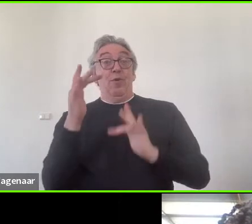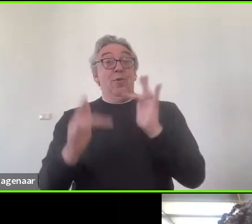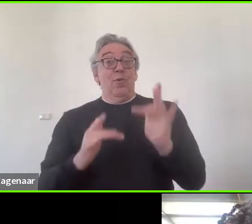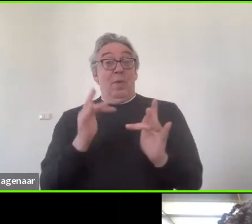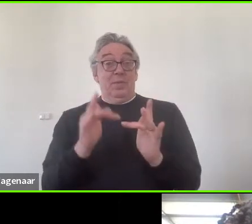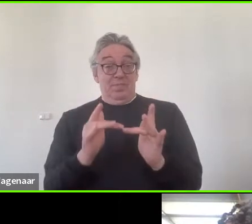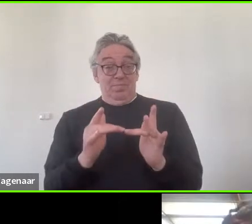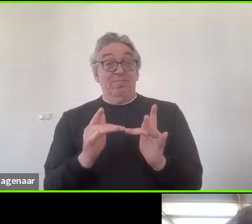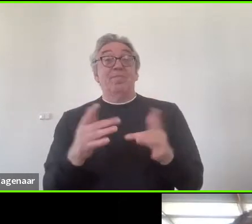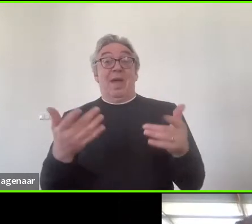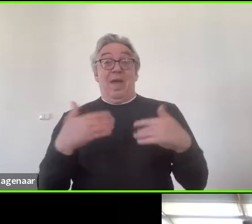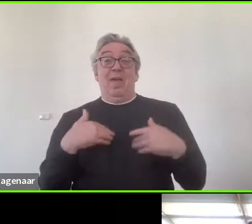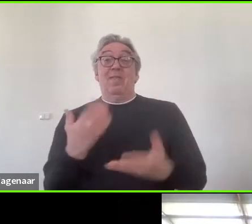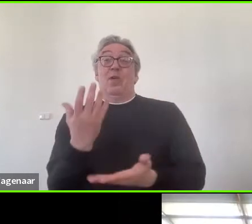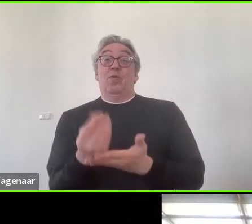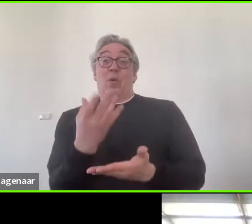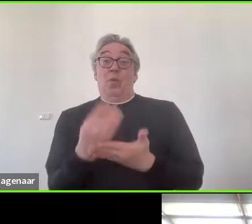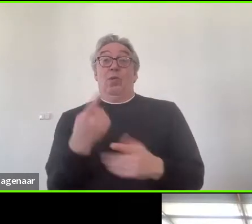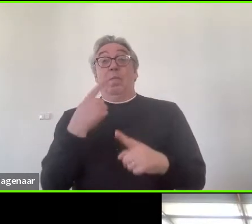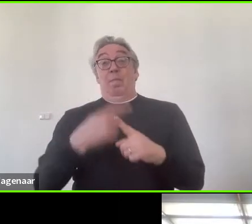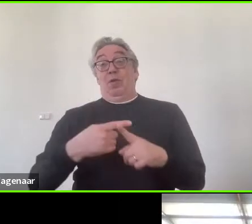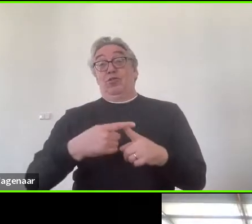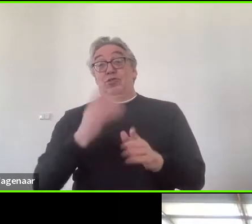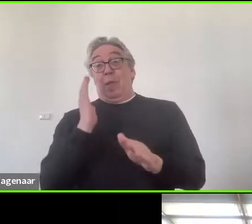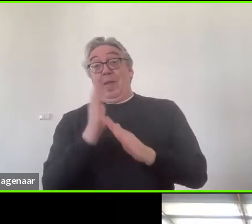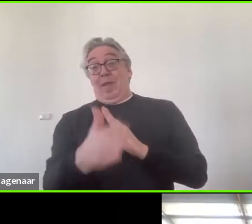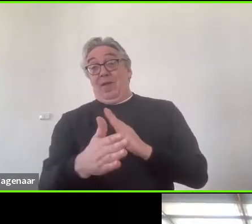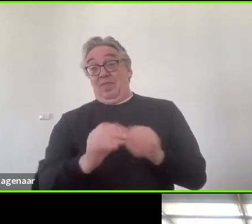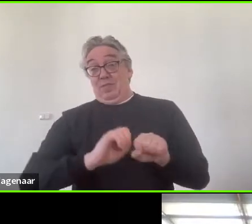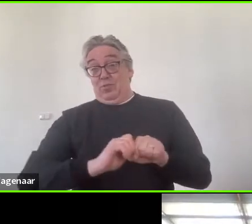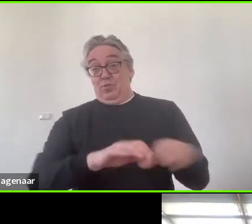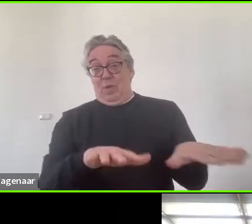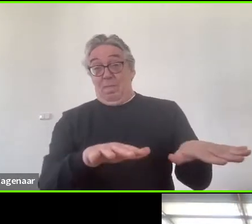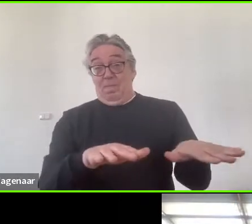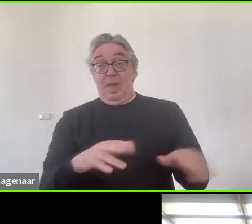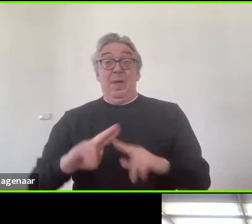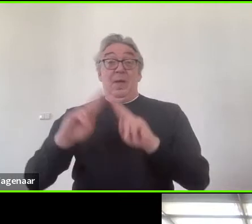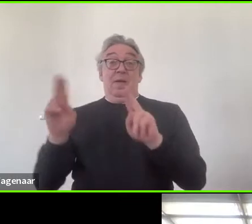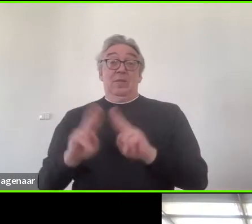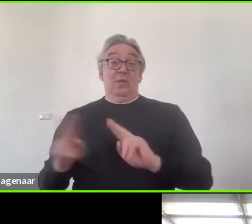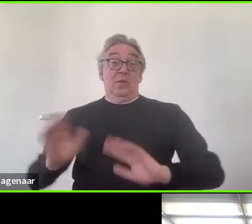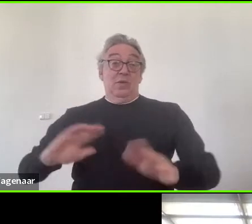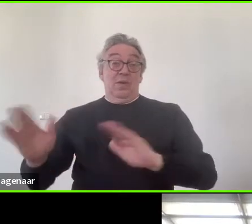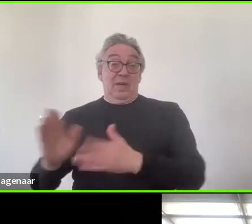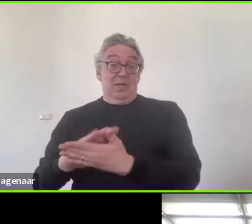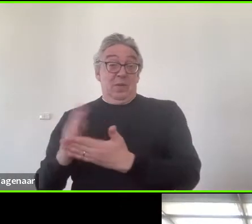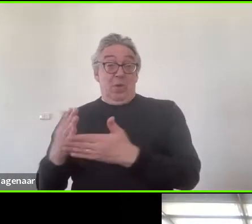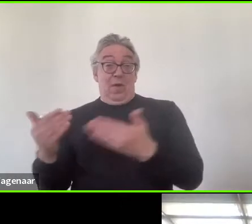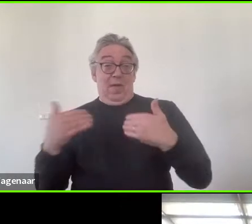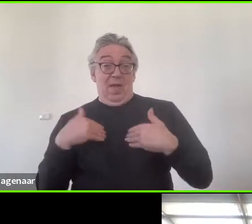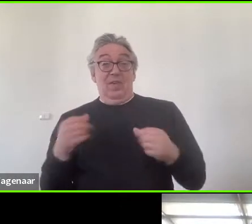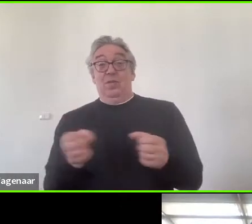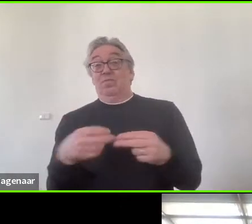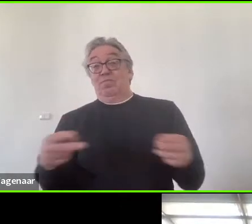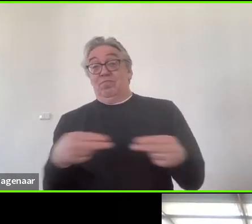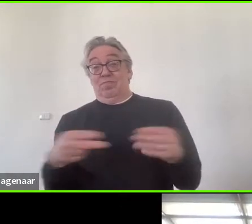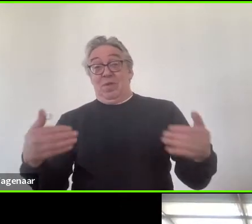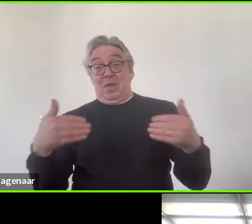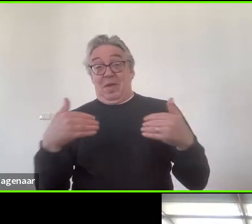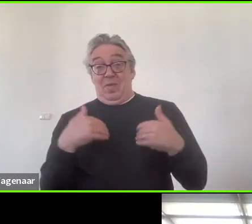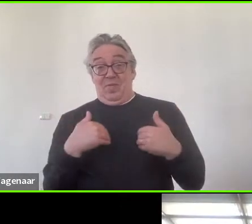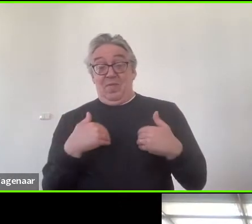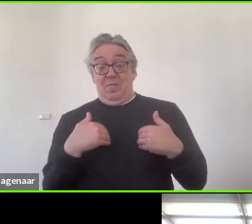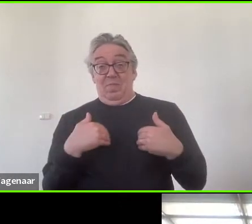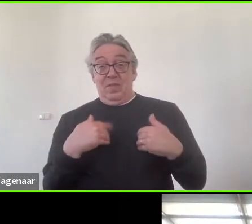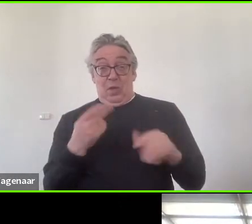Language interpretation is being provided. Live captions are also available for this event. Click the closed captions button